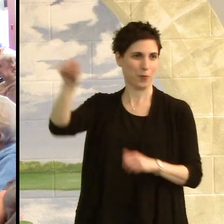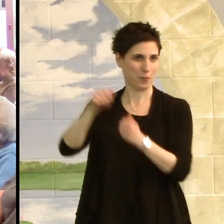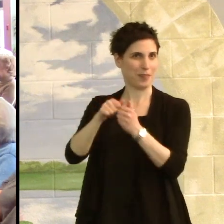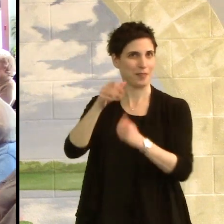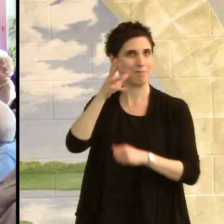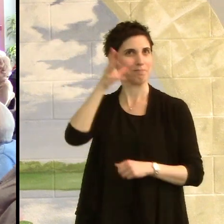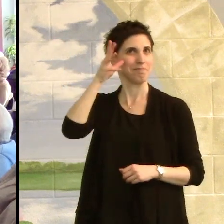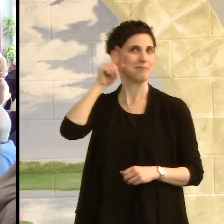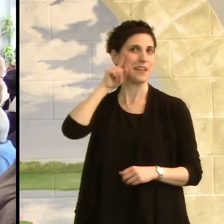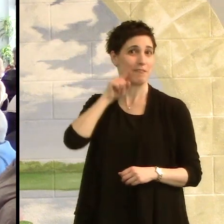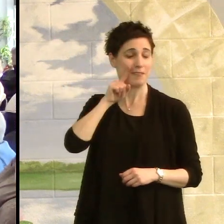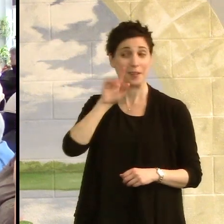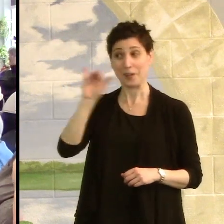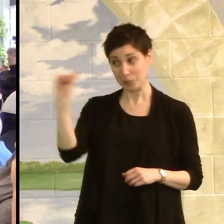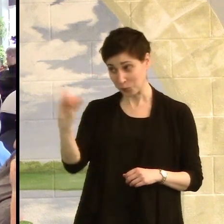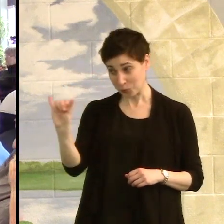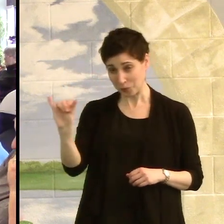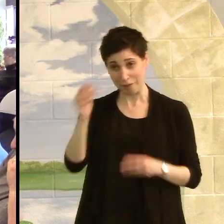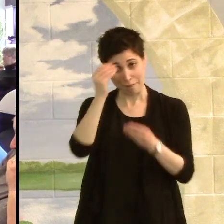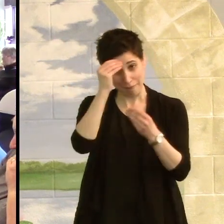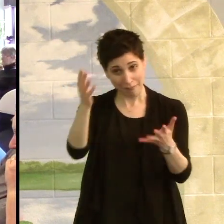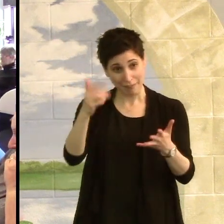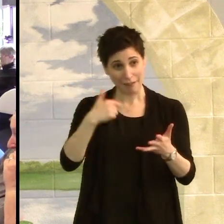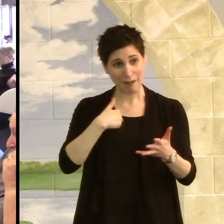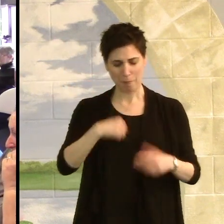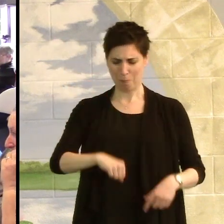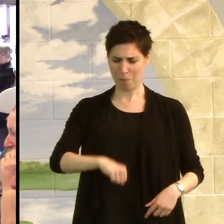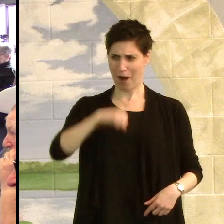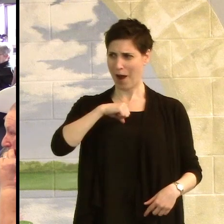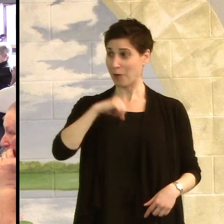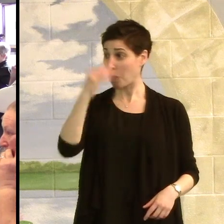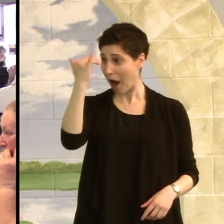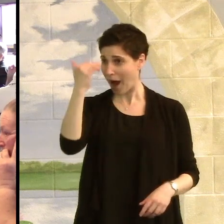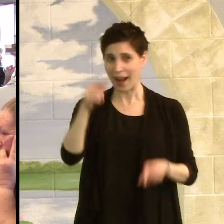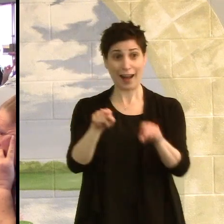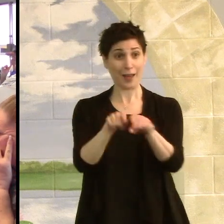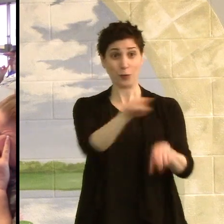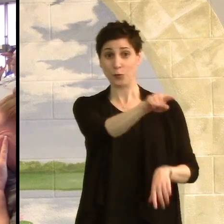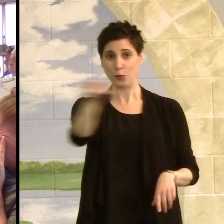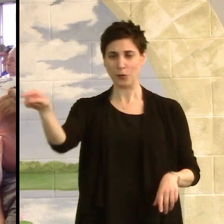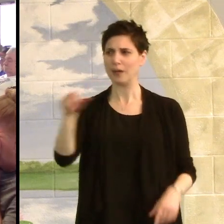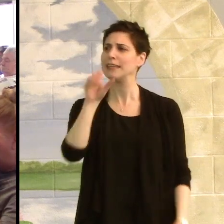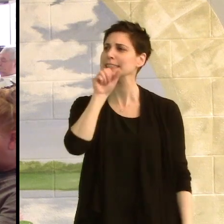I'm also proud to say that, like you, I am a senior.